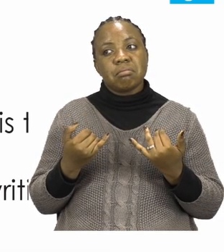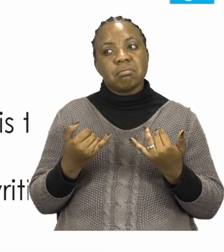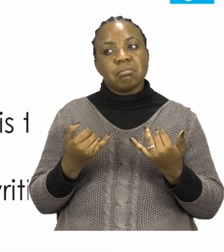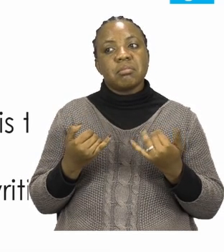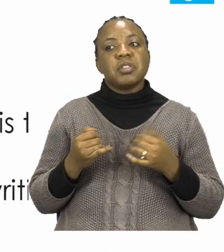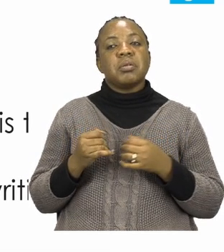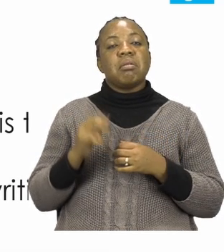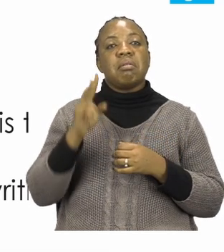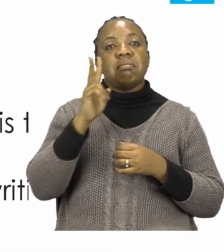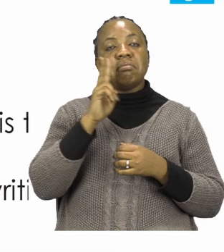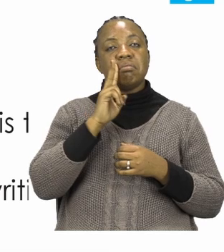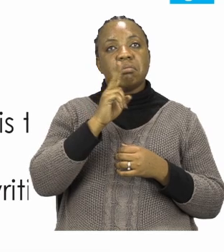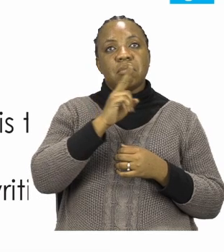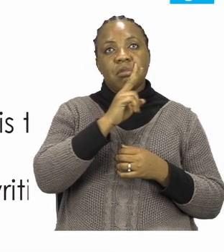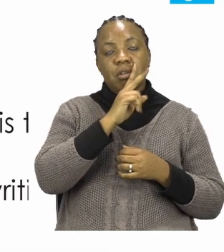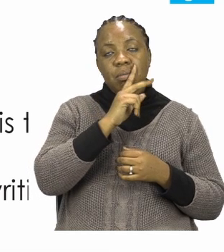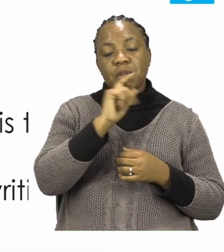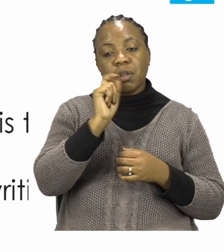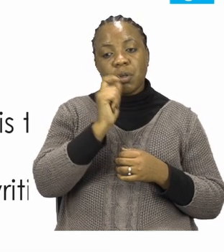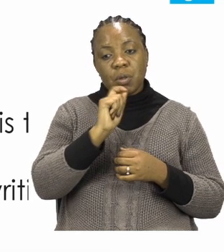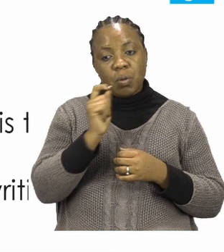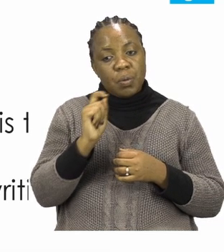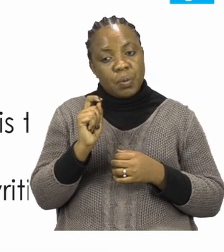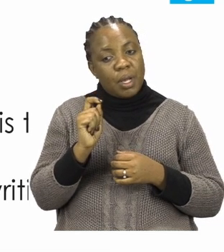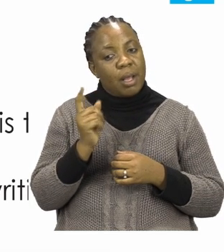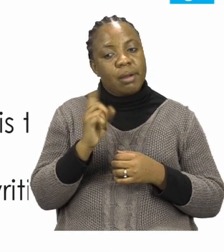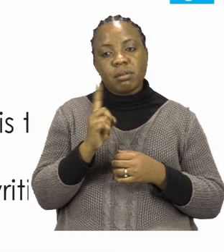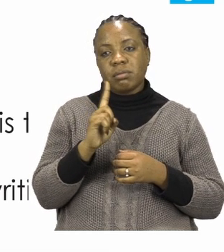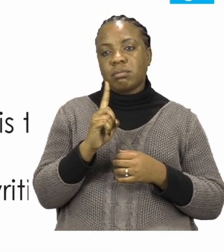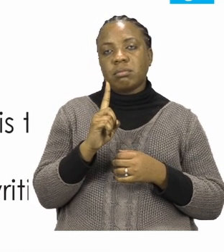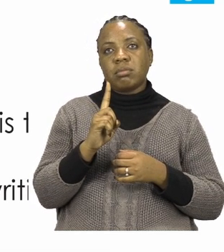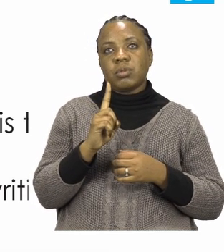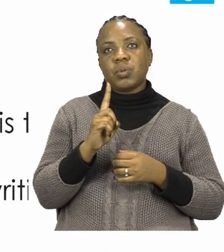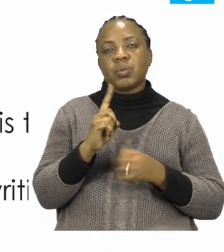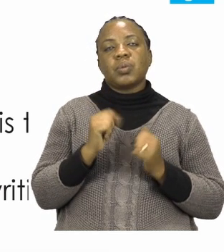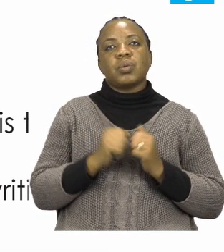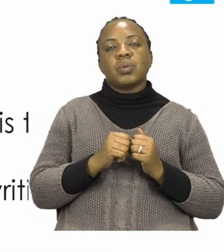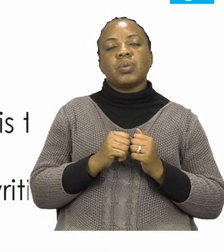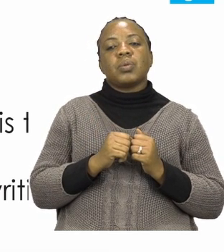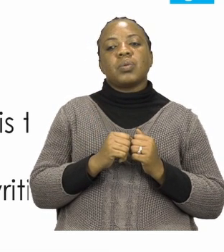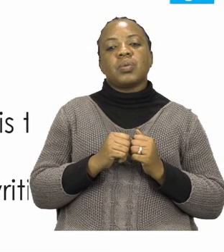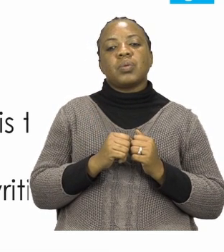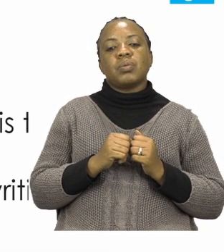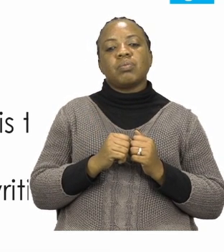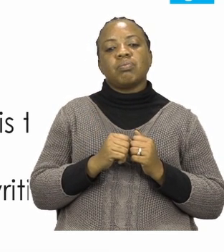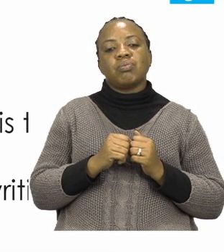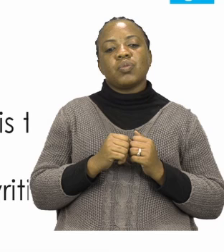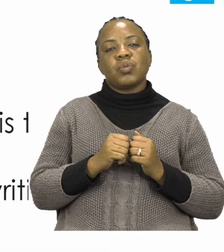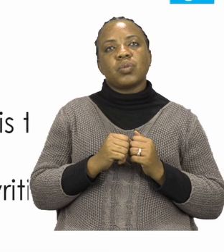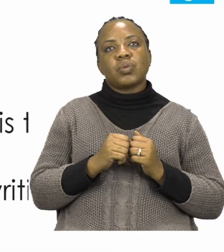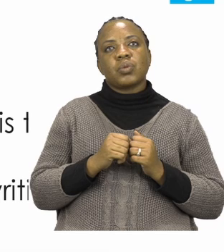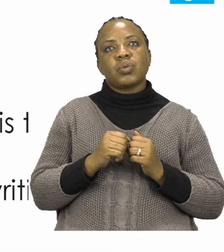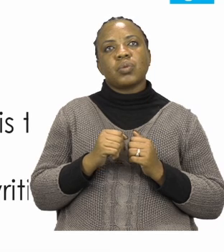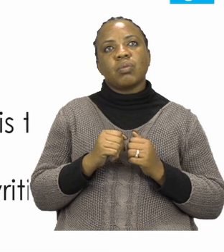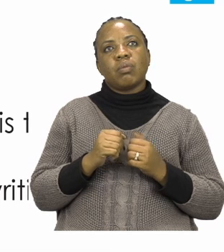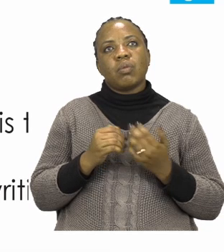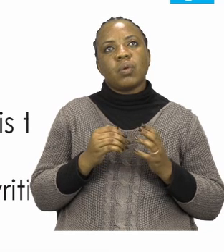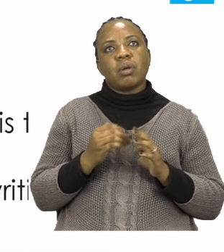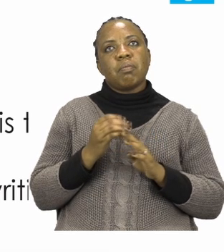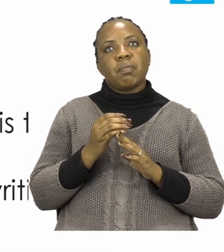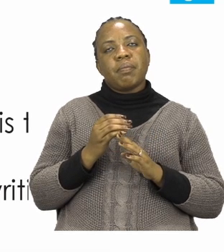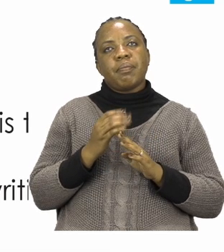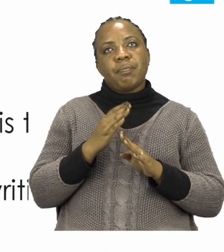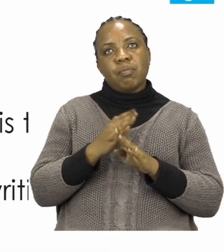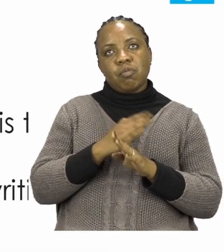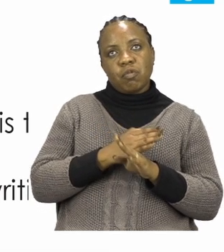words, the verbs, we're going to put different kind of verbs before the actual actions. We're going to do